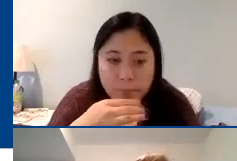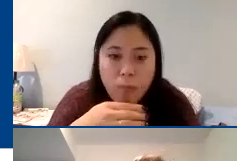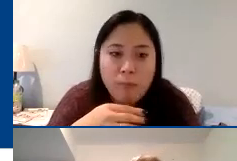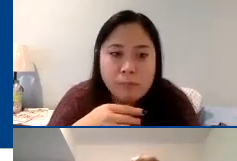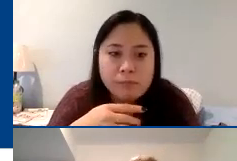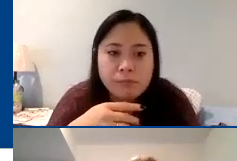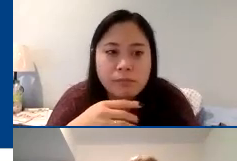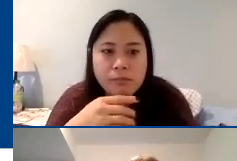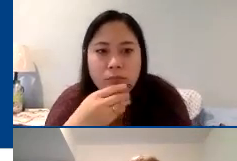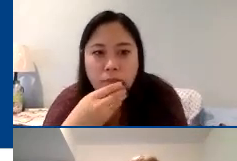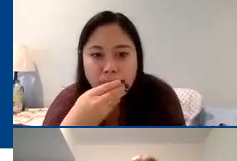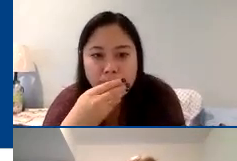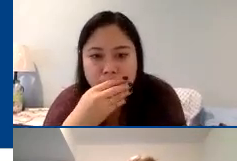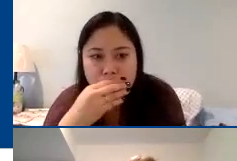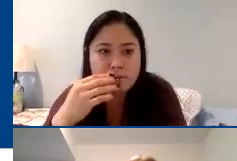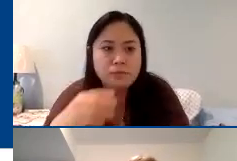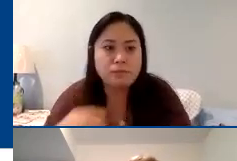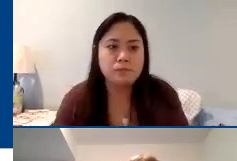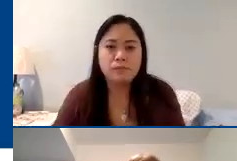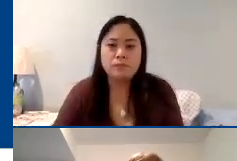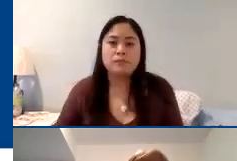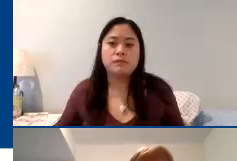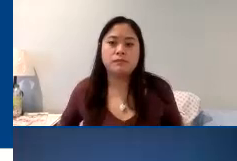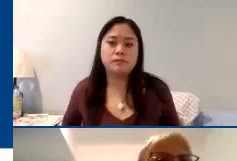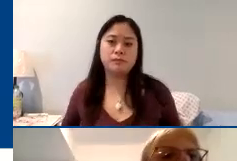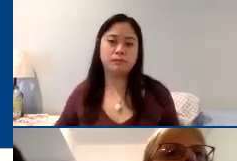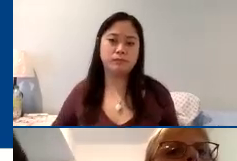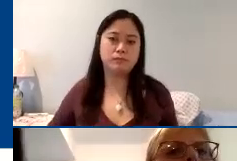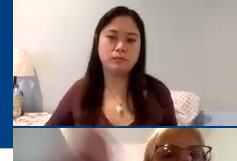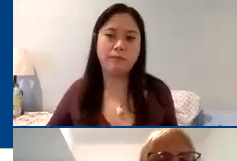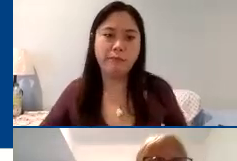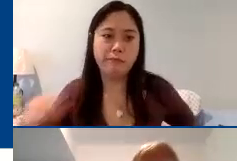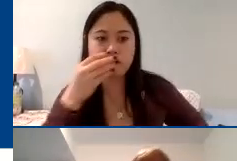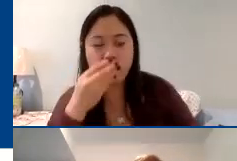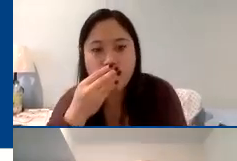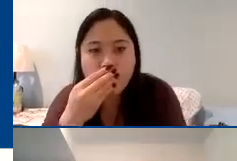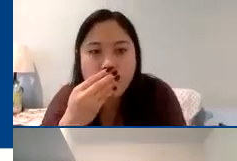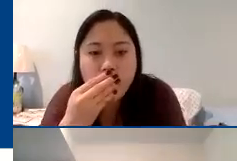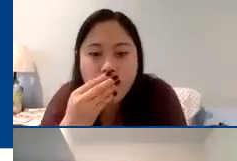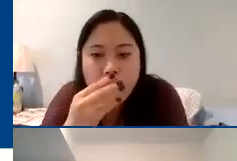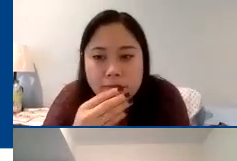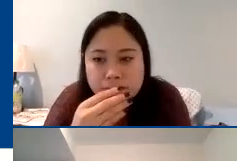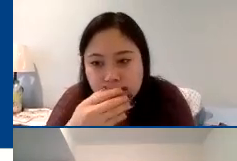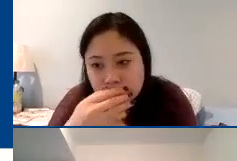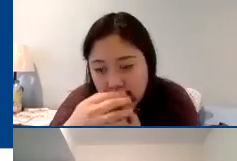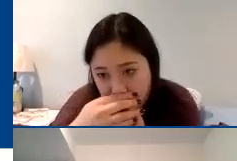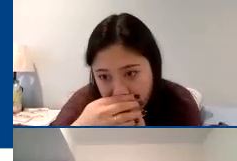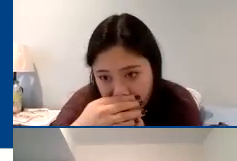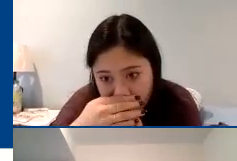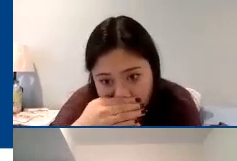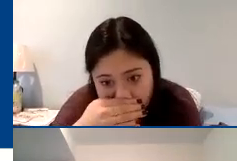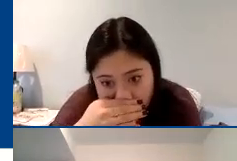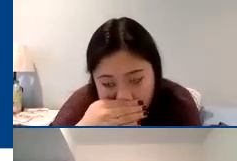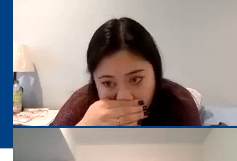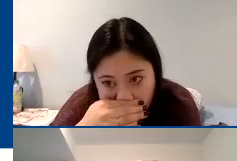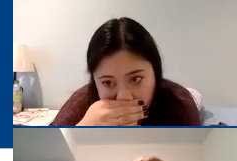Okay, so now we're getting into our new codes, and our first chapter here is evaluation and management. So we did have 5